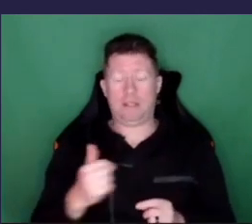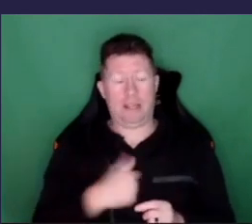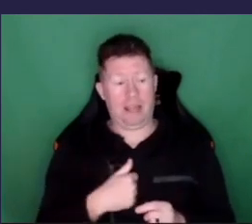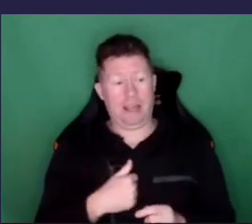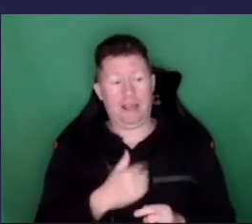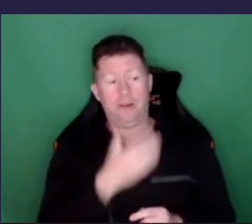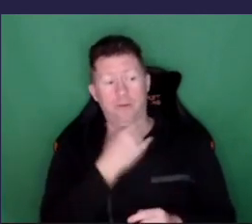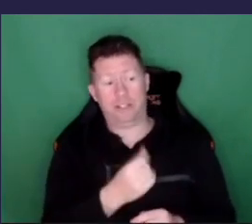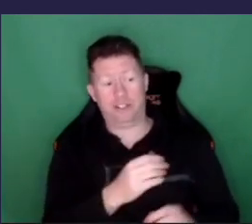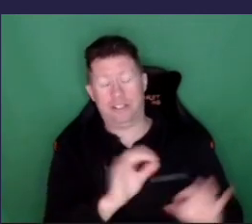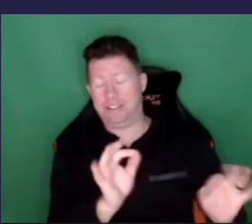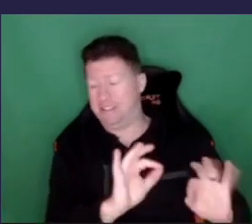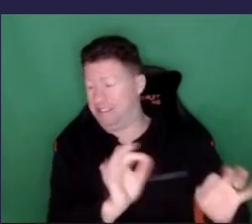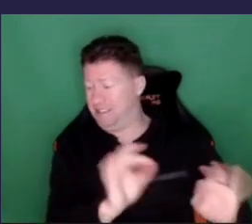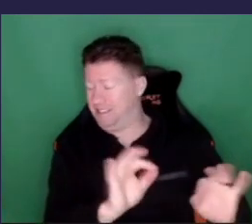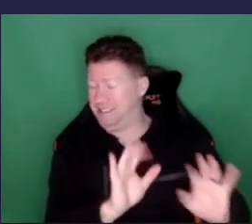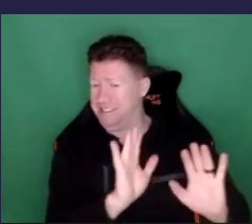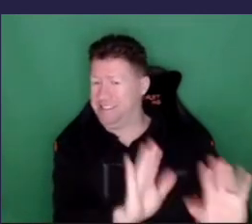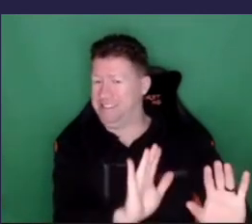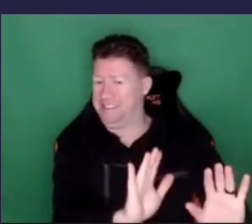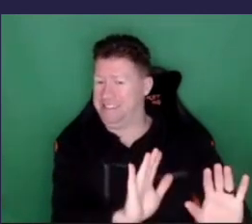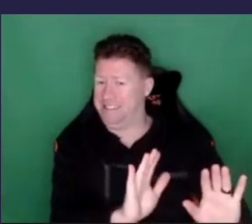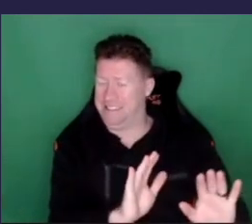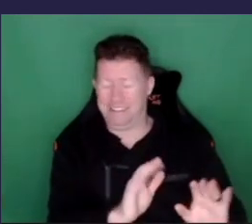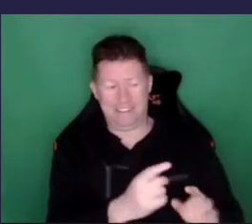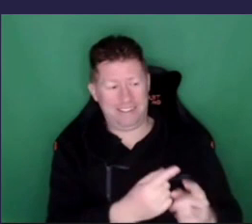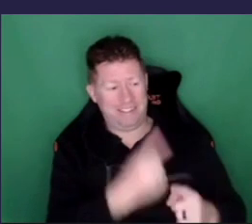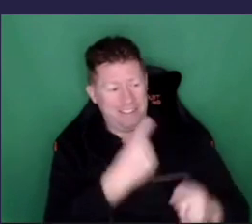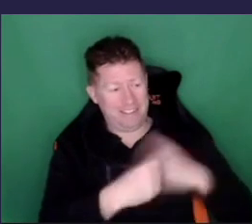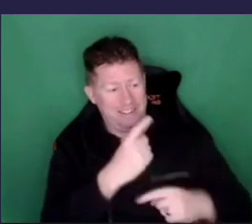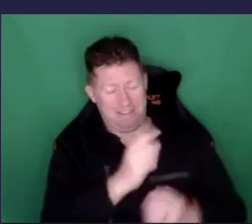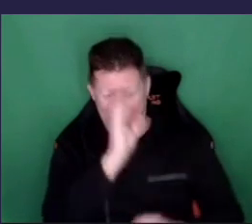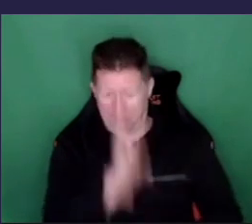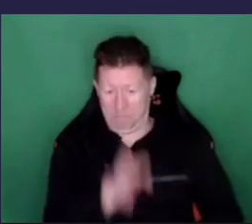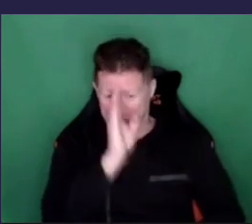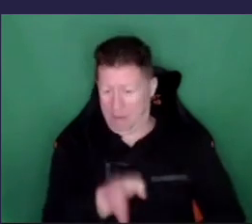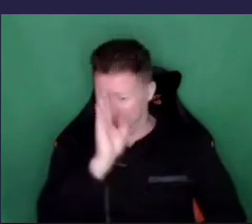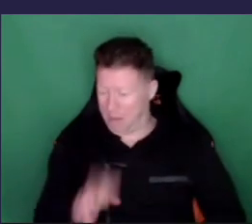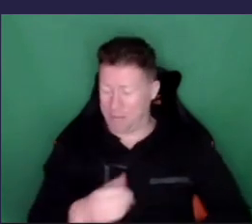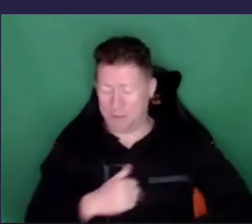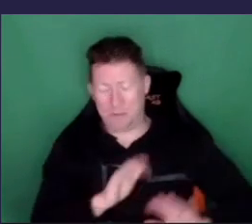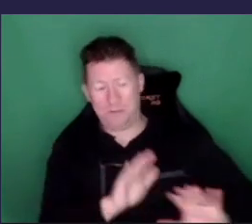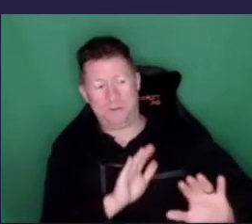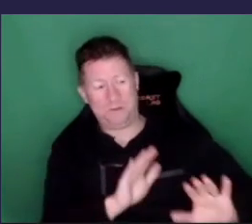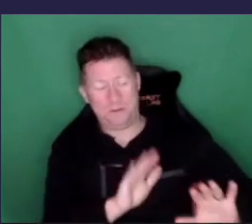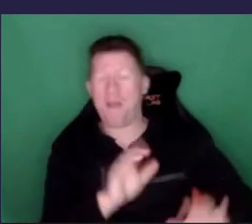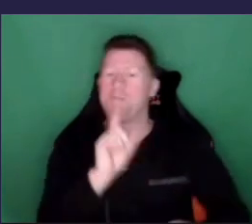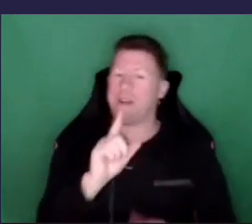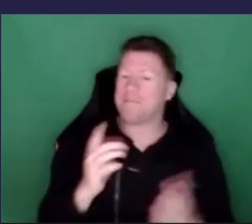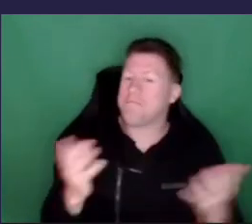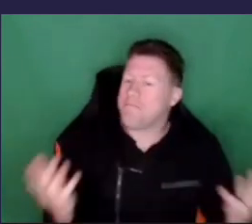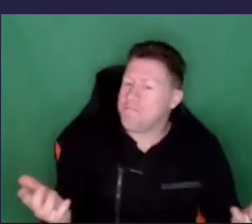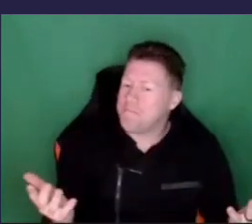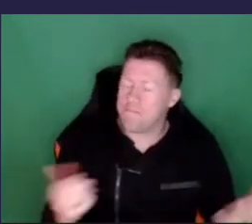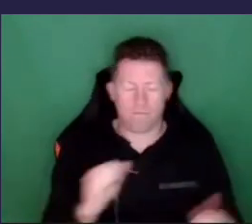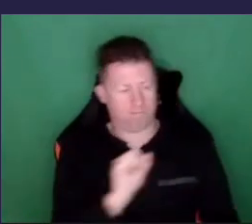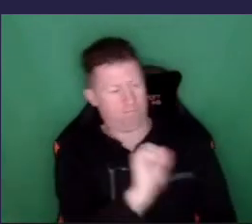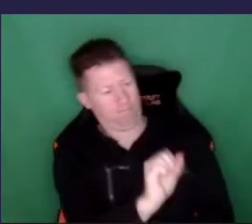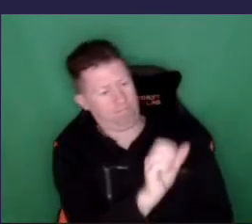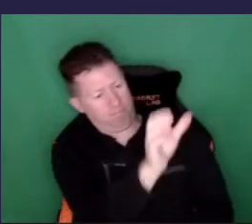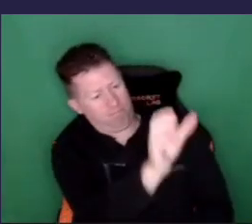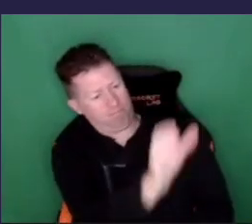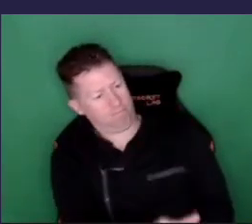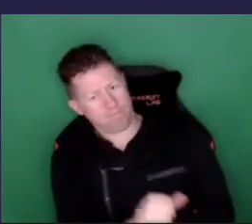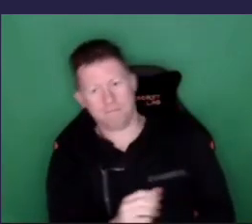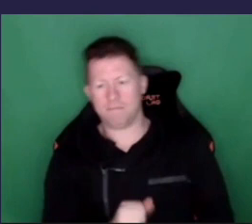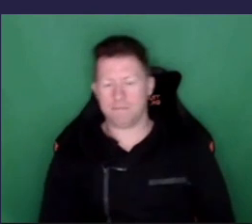didn't do that, didn't tell me the truth or didn't tell other people the truth. But it's just part and parcel of who she is.